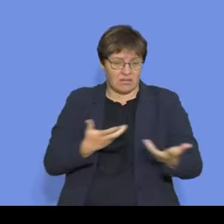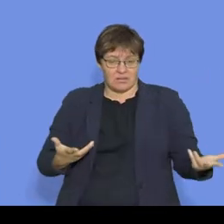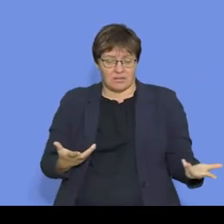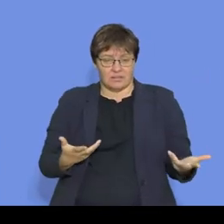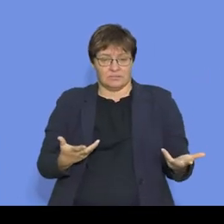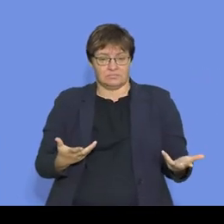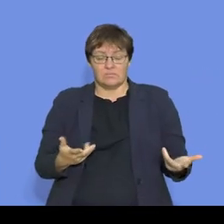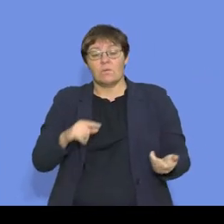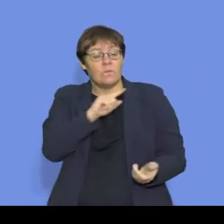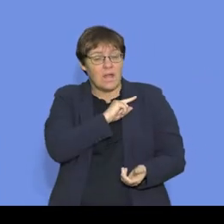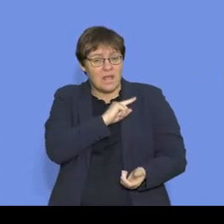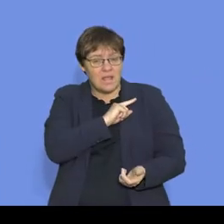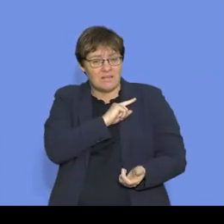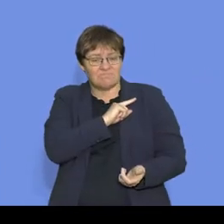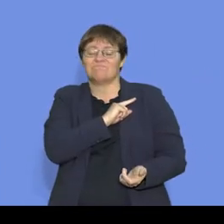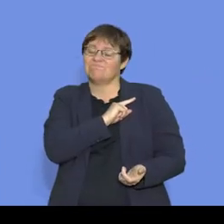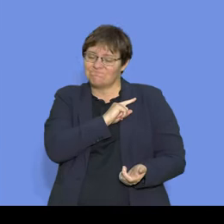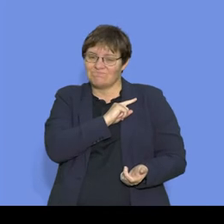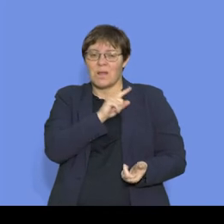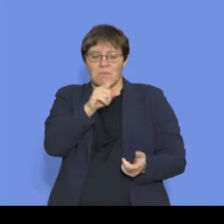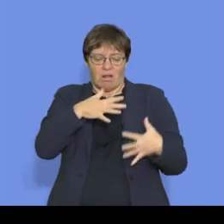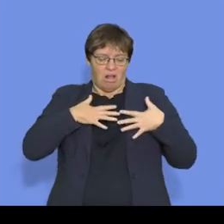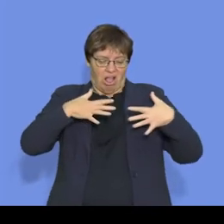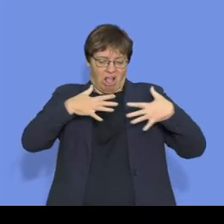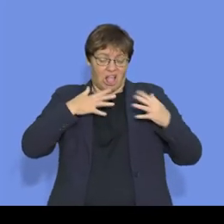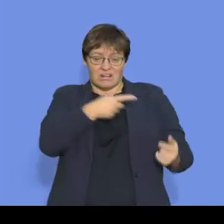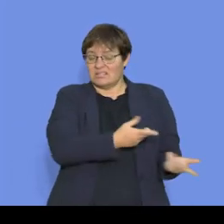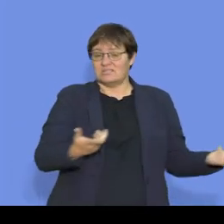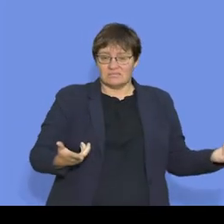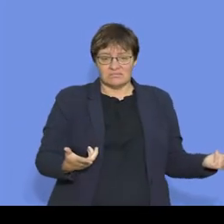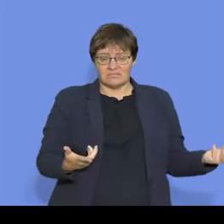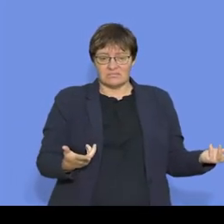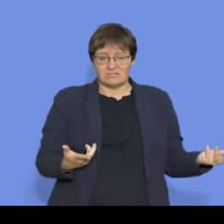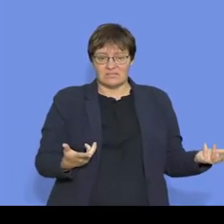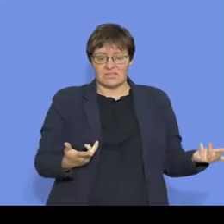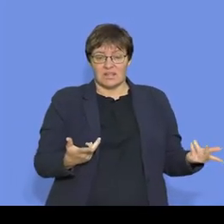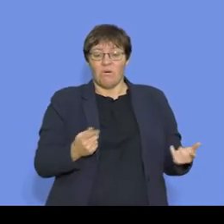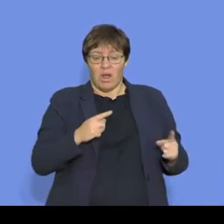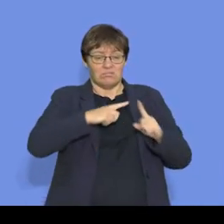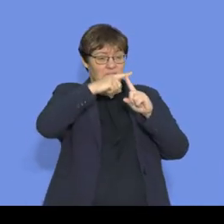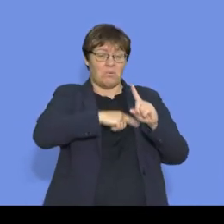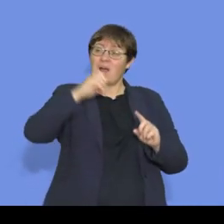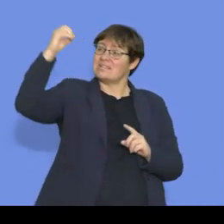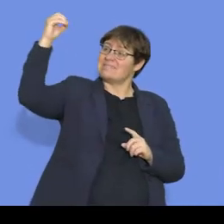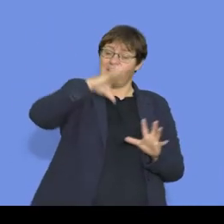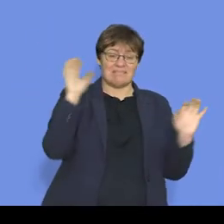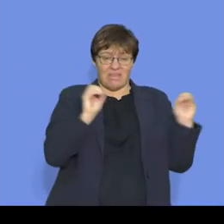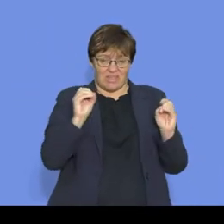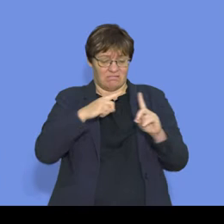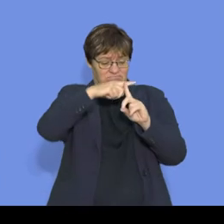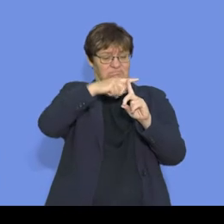And the results of that were catastrophic. First of all, a drop in temperature because there's no